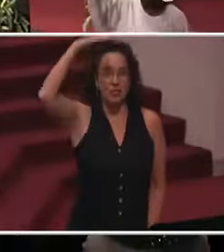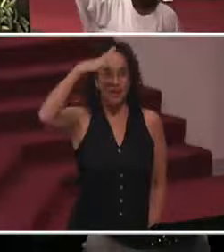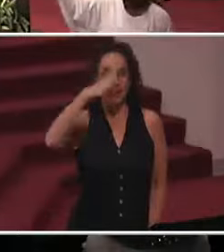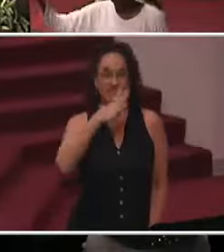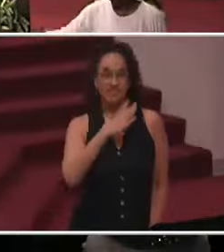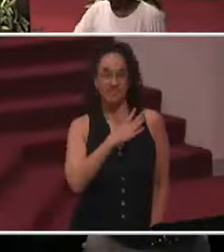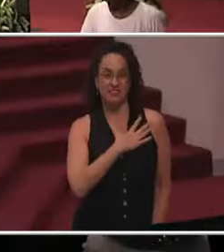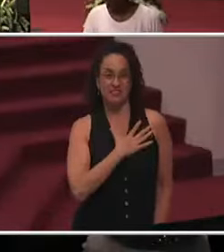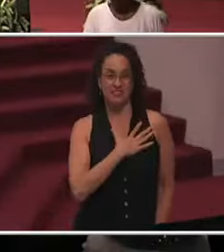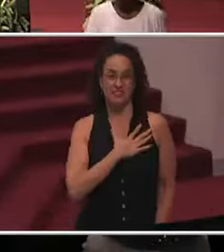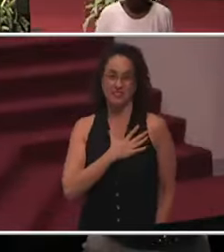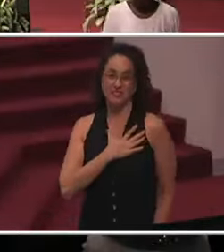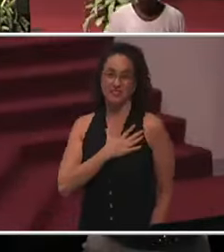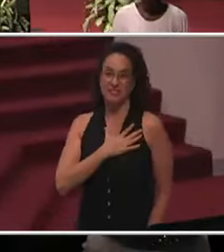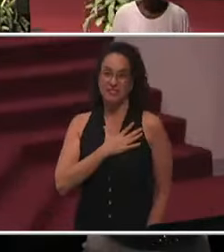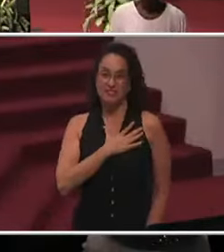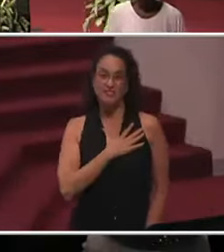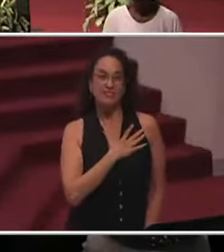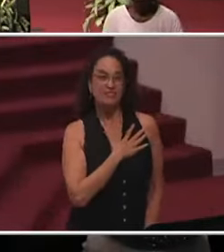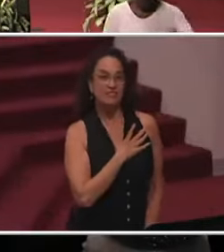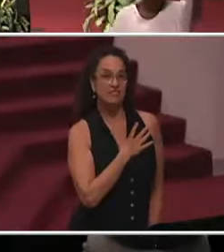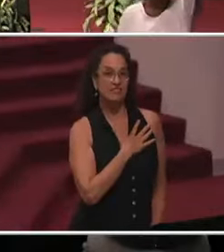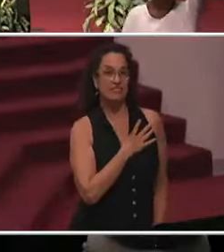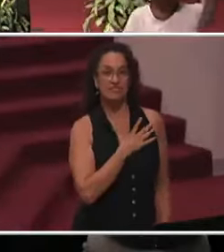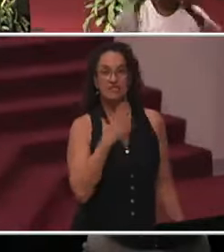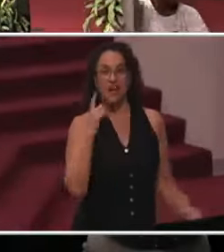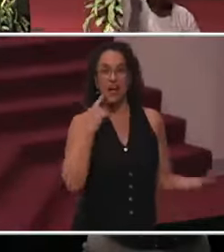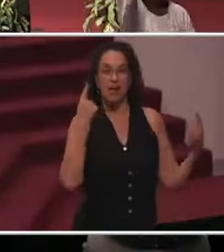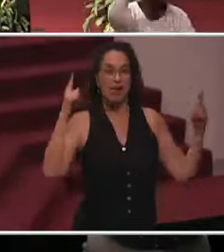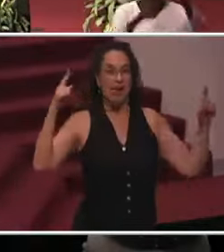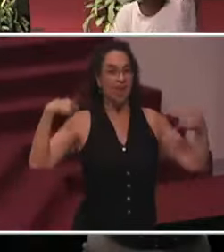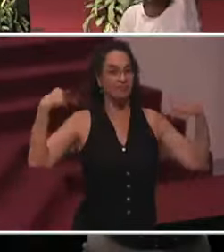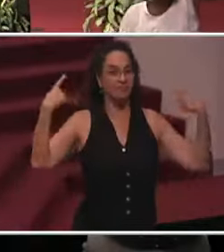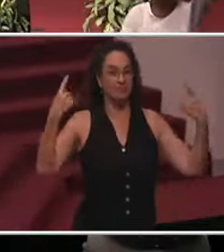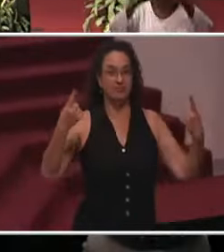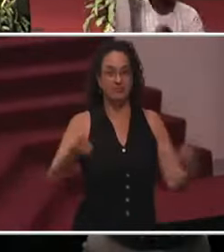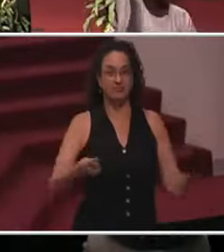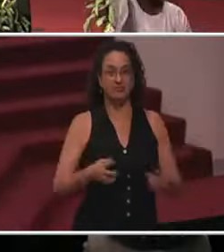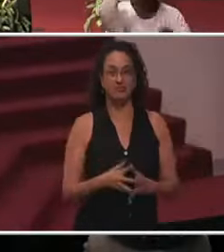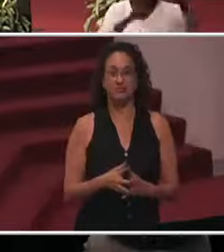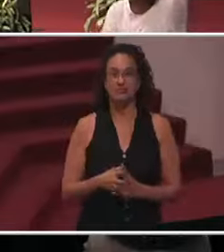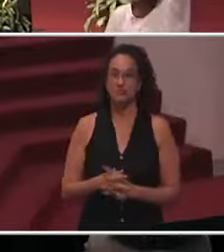grace. I've made it this far. I've made it this far.